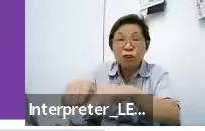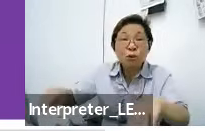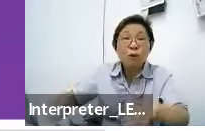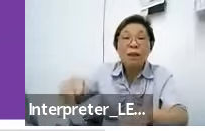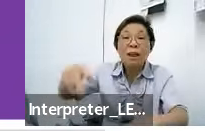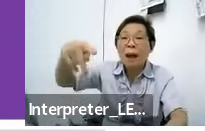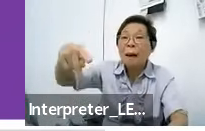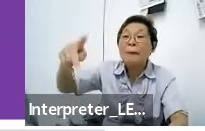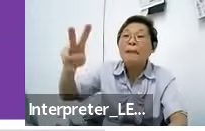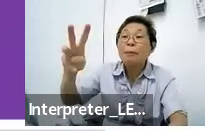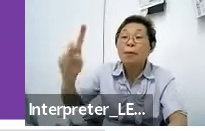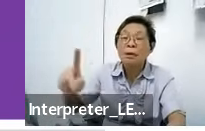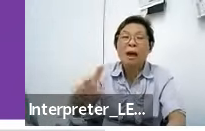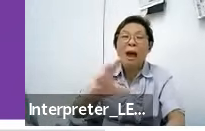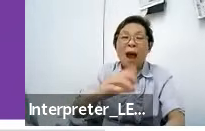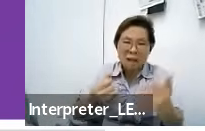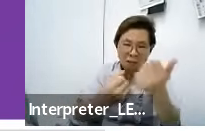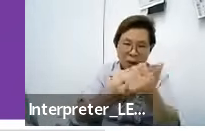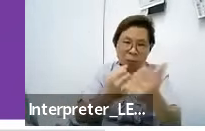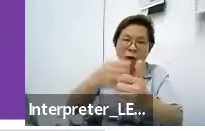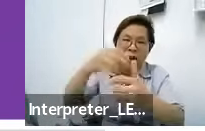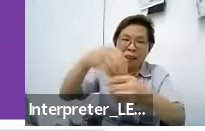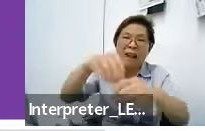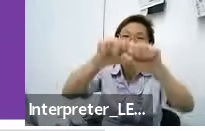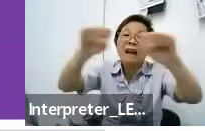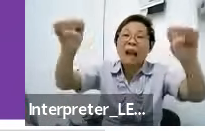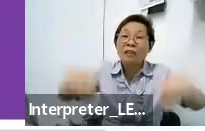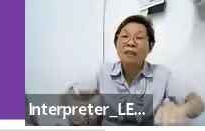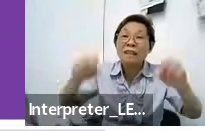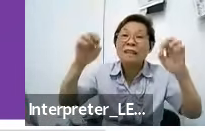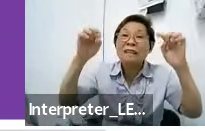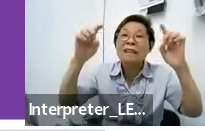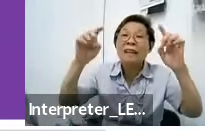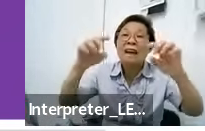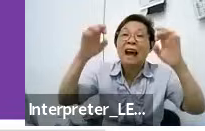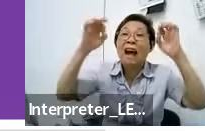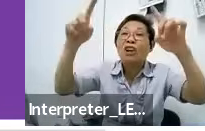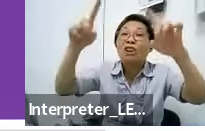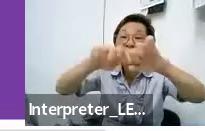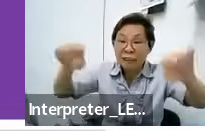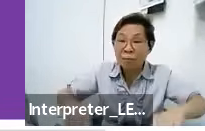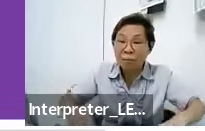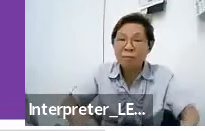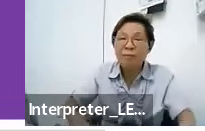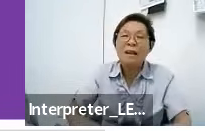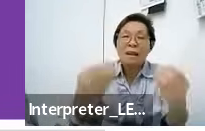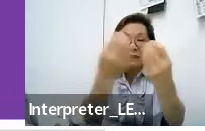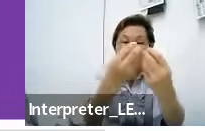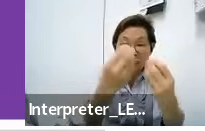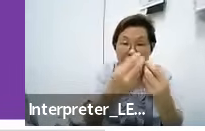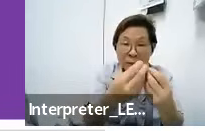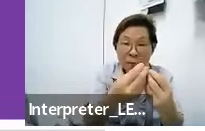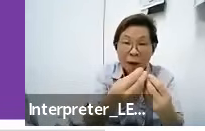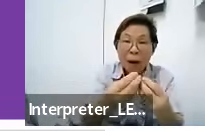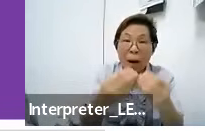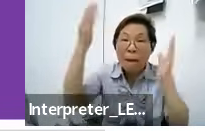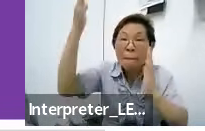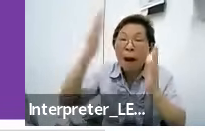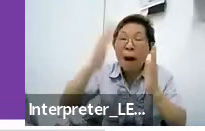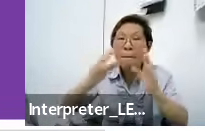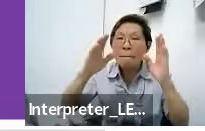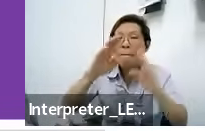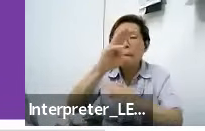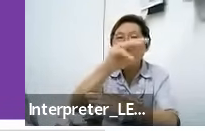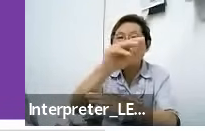support in our education system. So from the statistic published by the Malaysian Ministry of